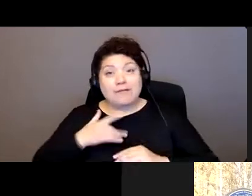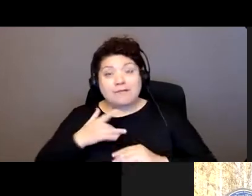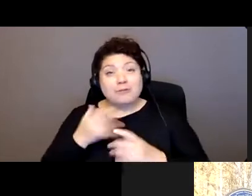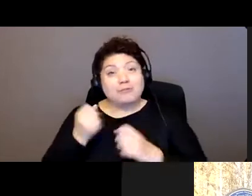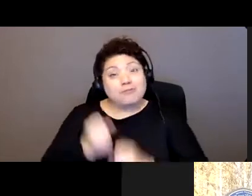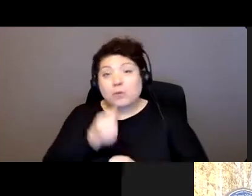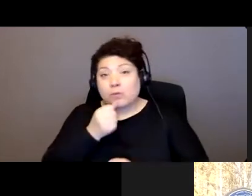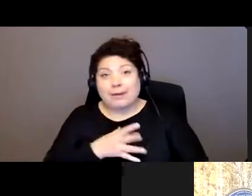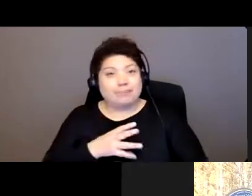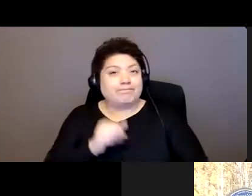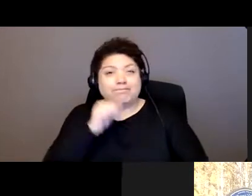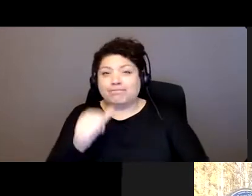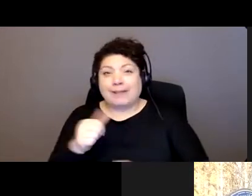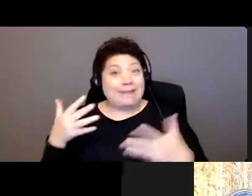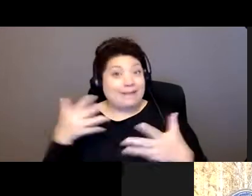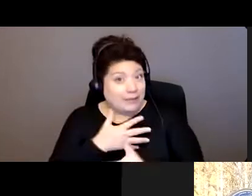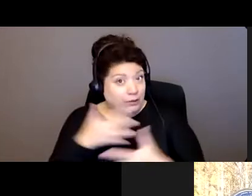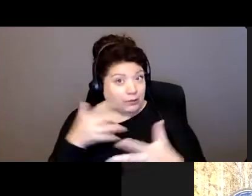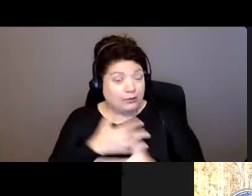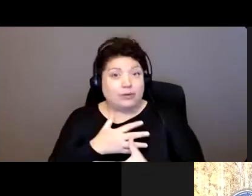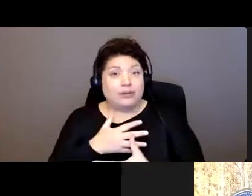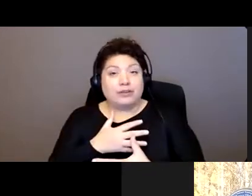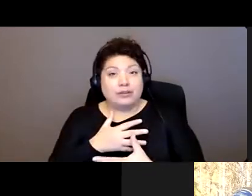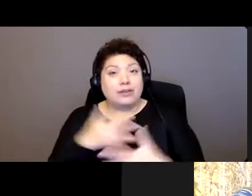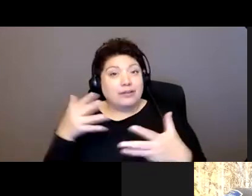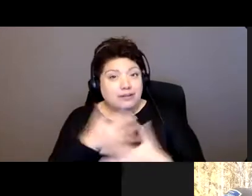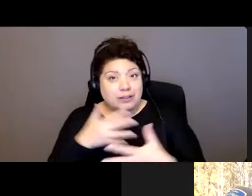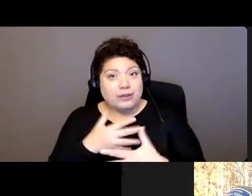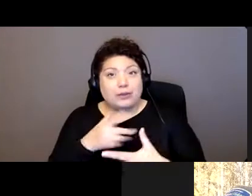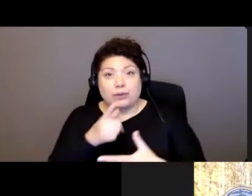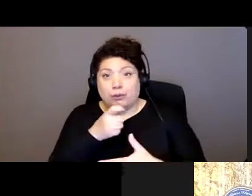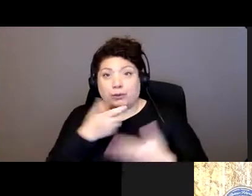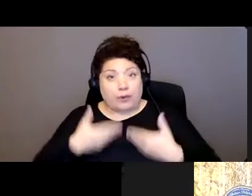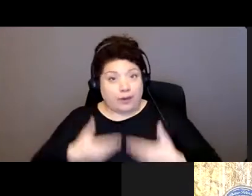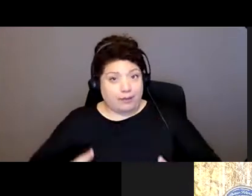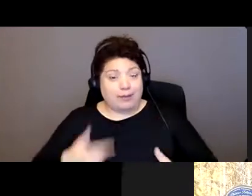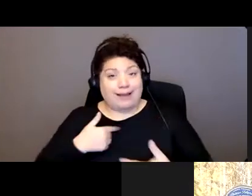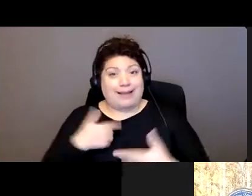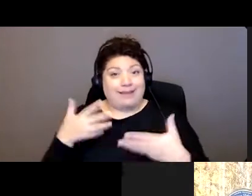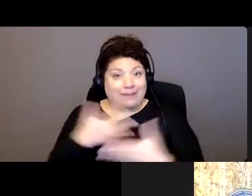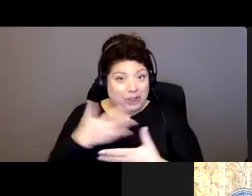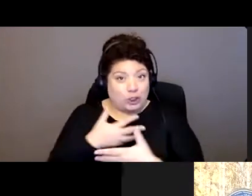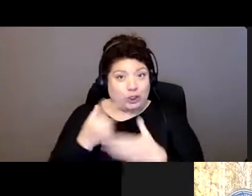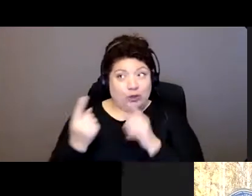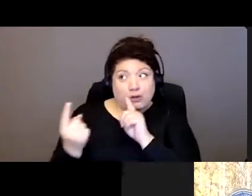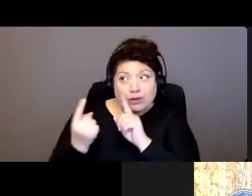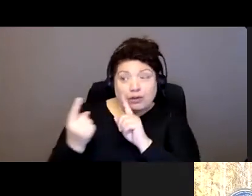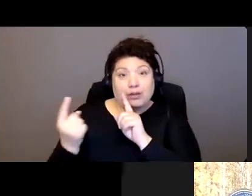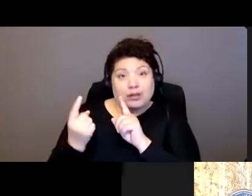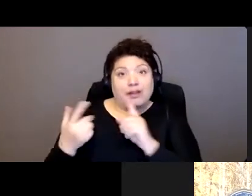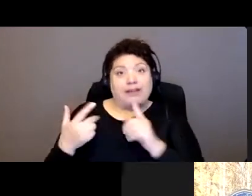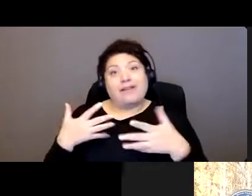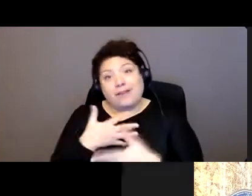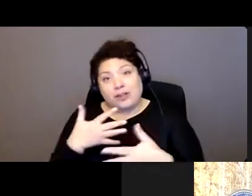Fear of being who I was, fear of being around him, and just very fear all the time, full of